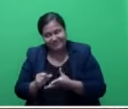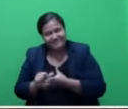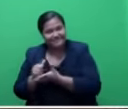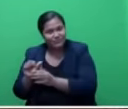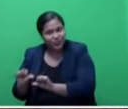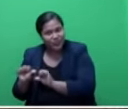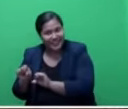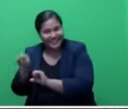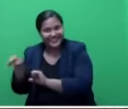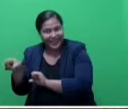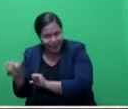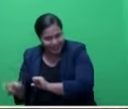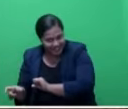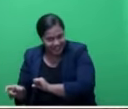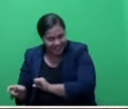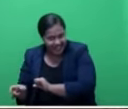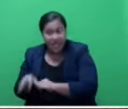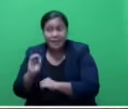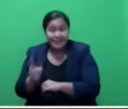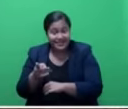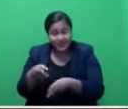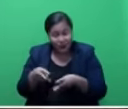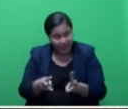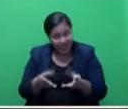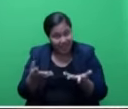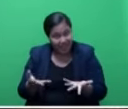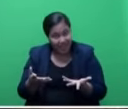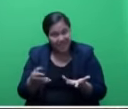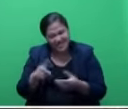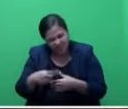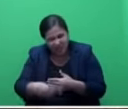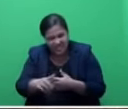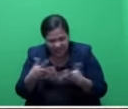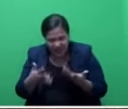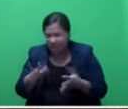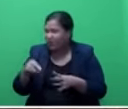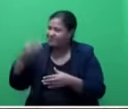the assessors. That was a philosophy that actually continued until the